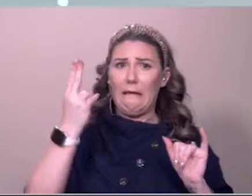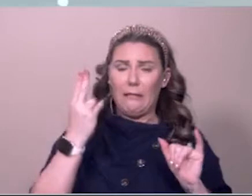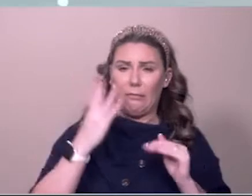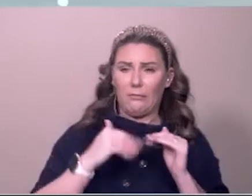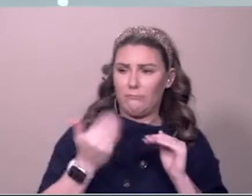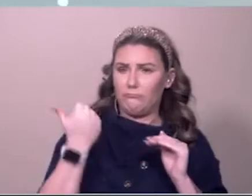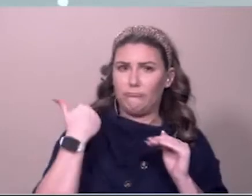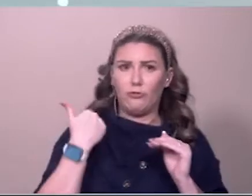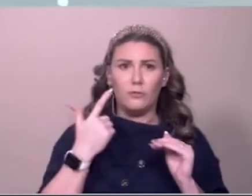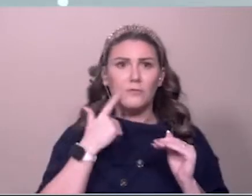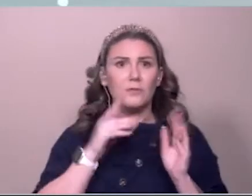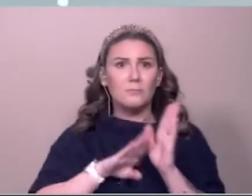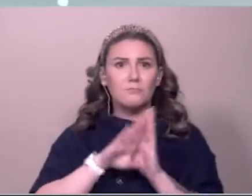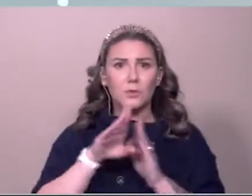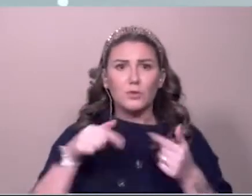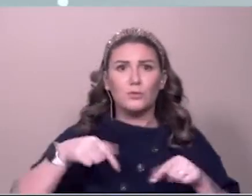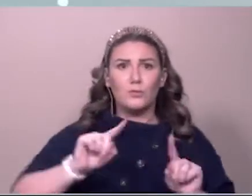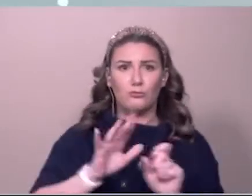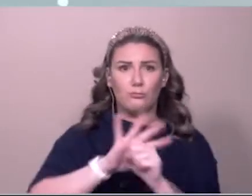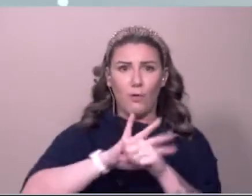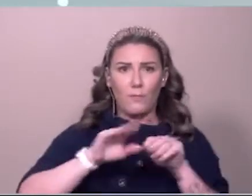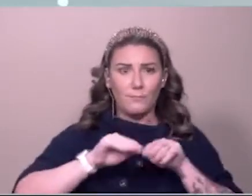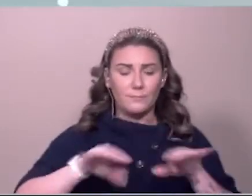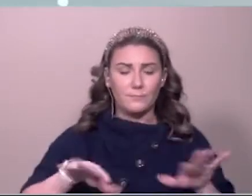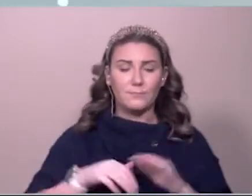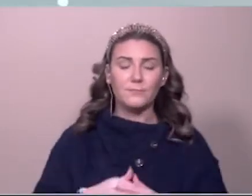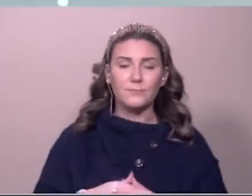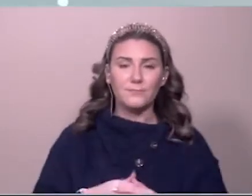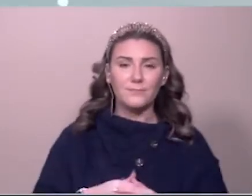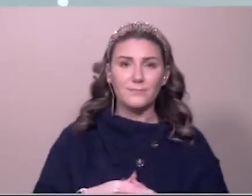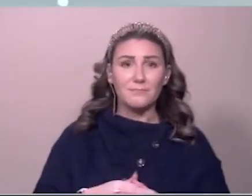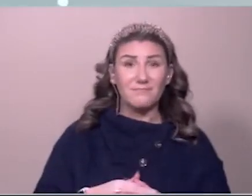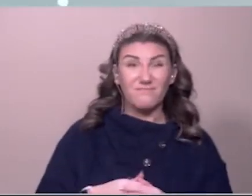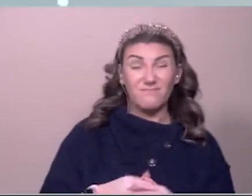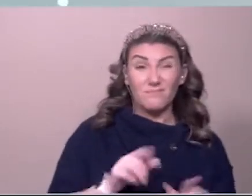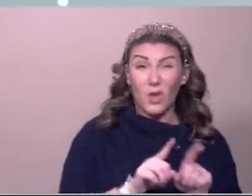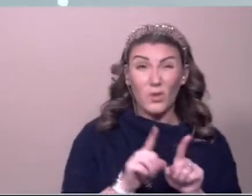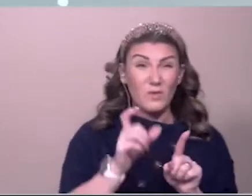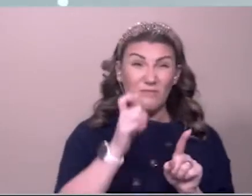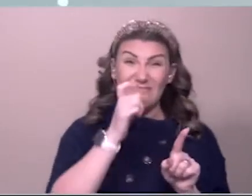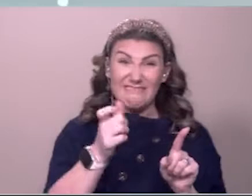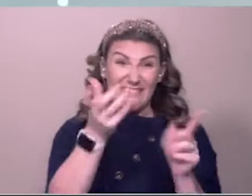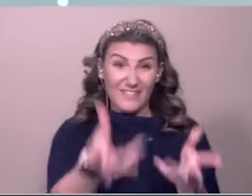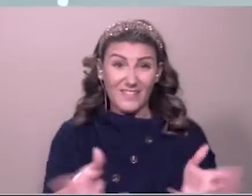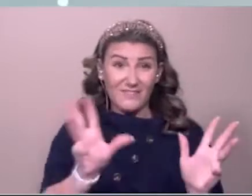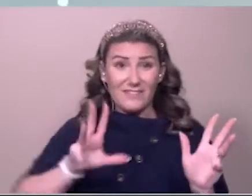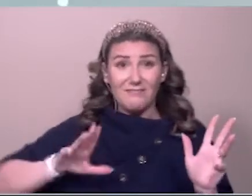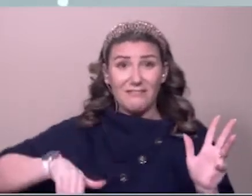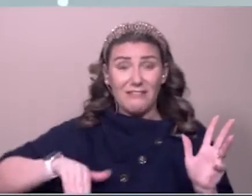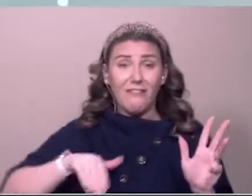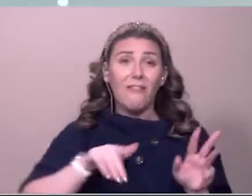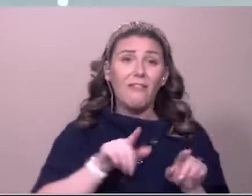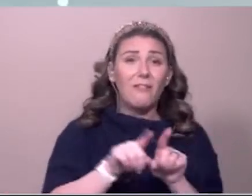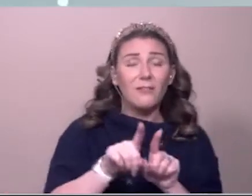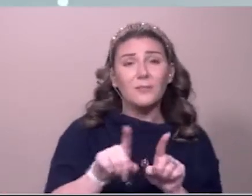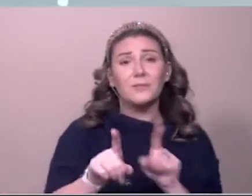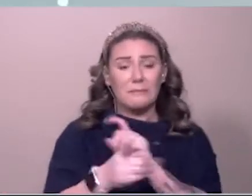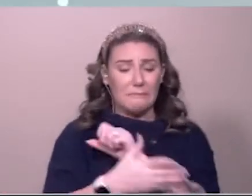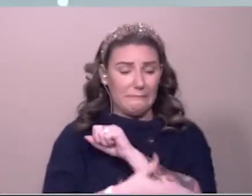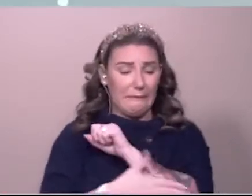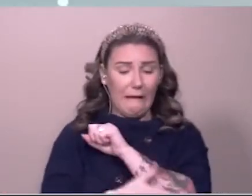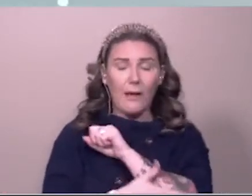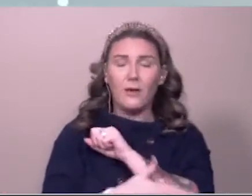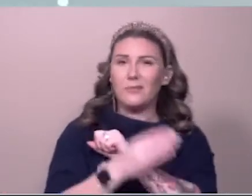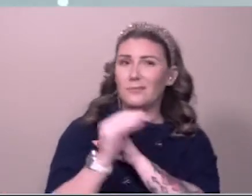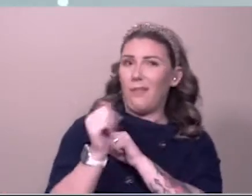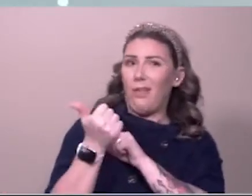prior surge in the pandemic, and we are not out of the woods yet. And neither are the counties in the area surrounding